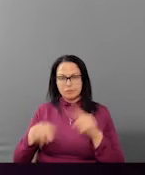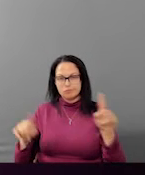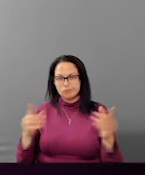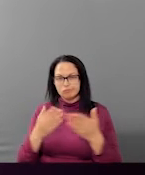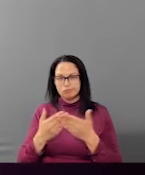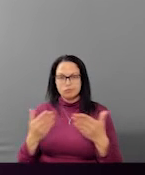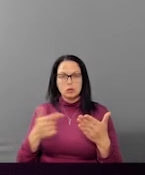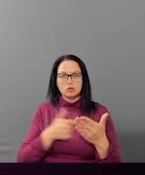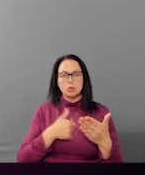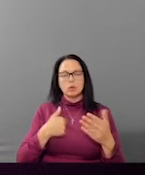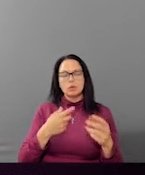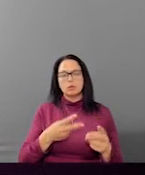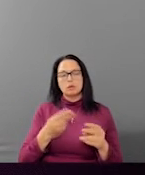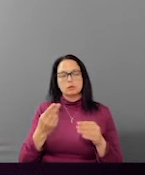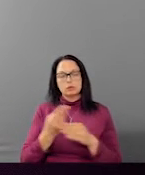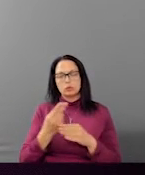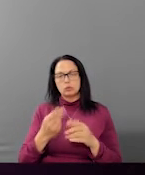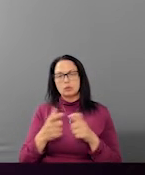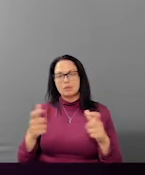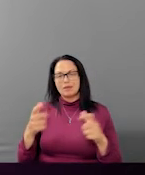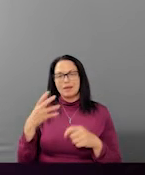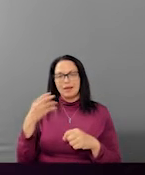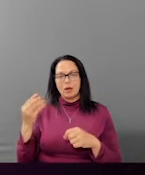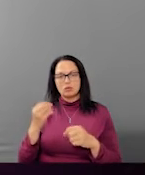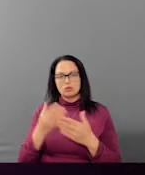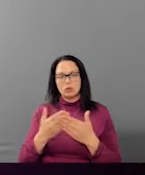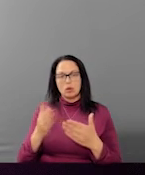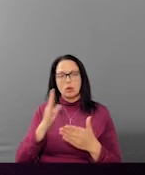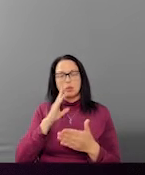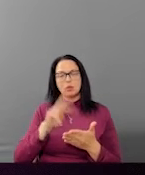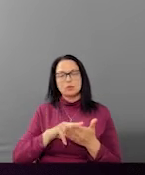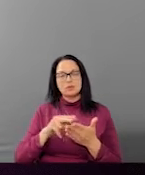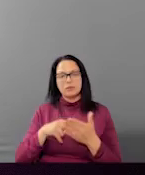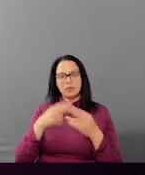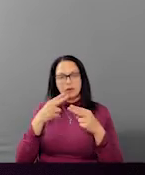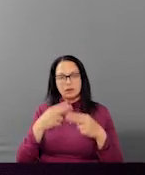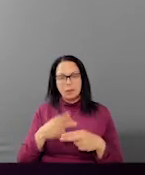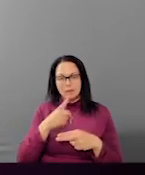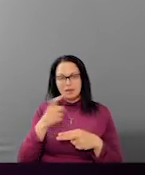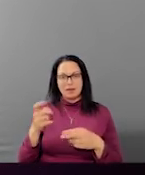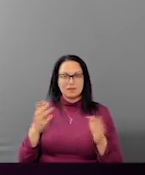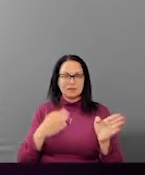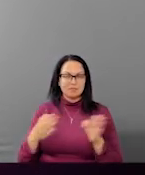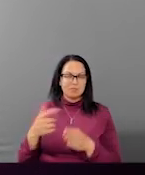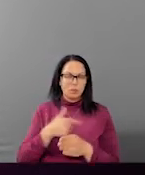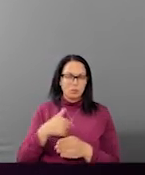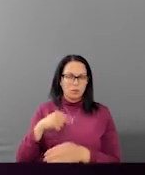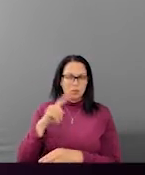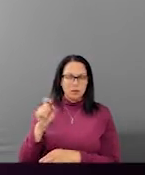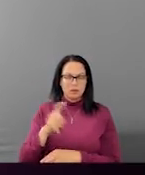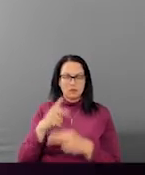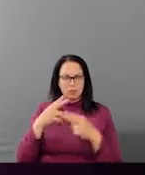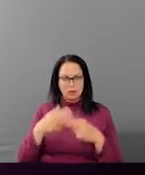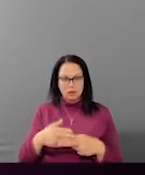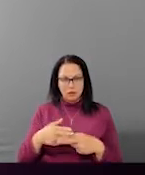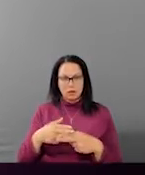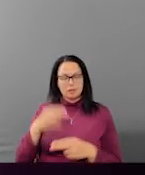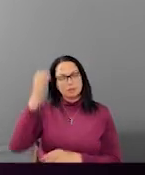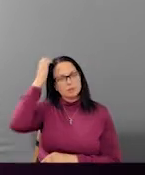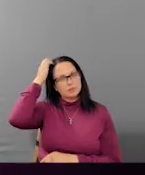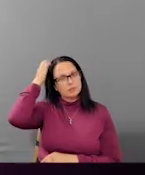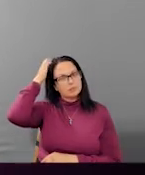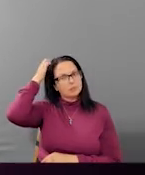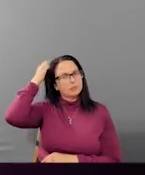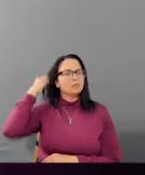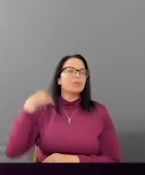the big outer object, and we're going to define the name, because in our schema, we asked for the name. And if we actually pop back over here,